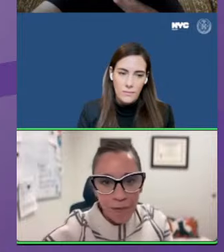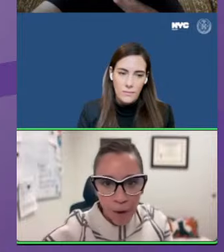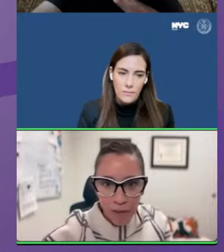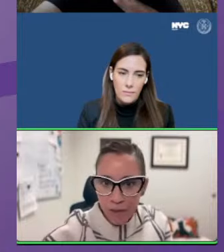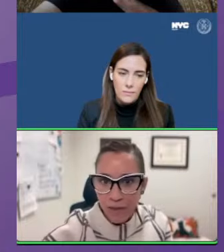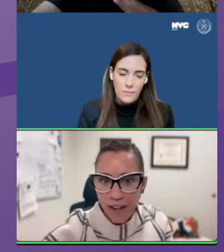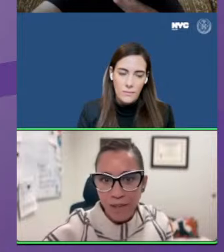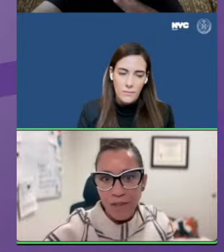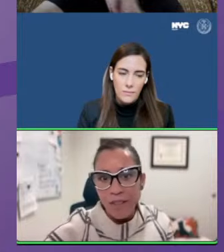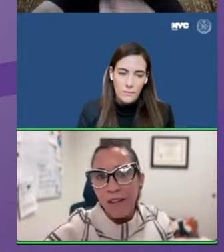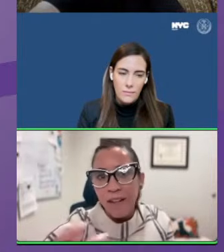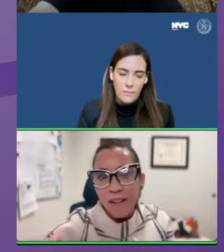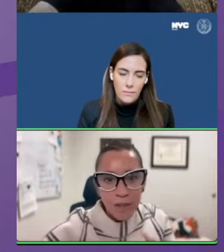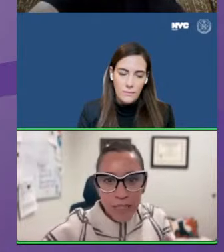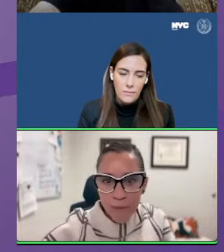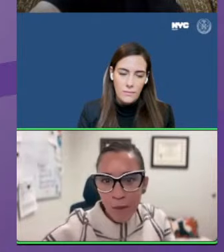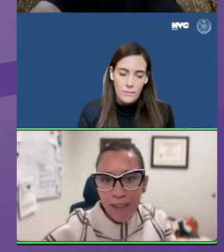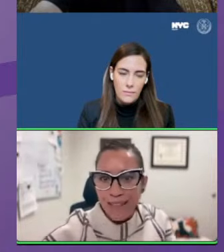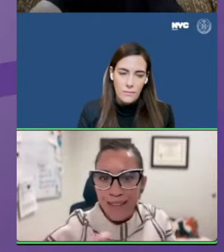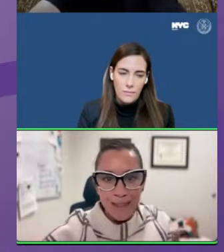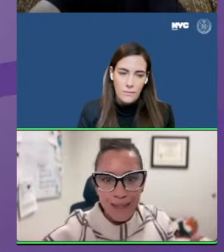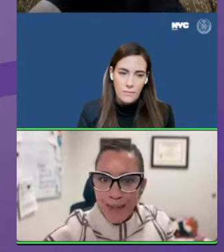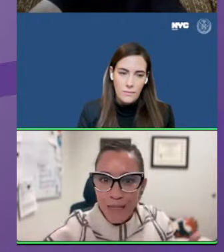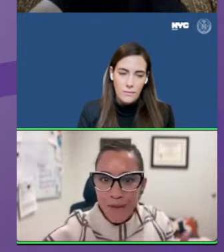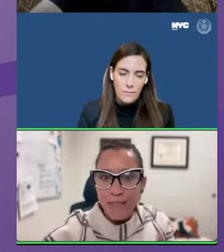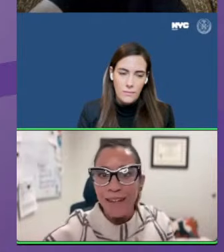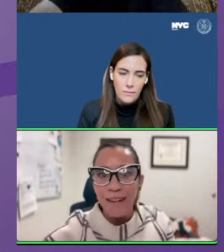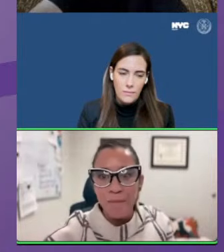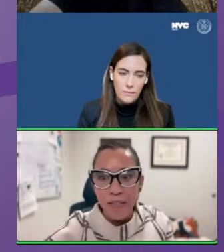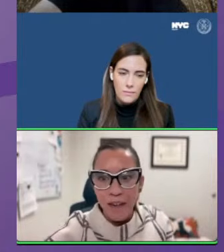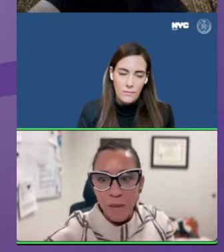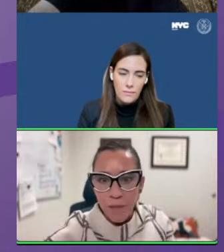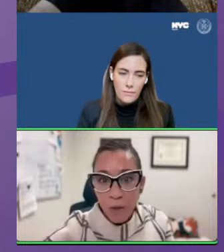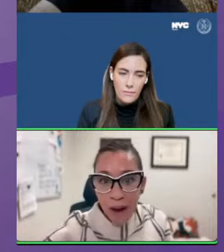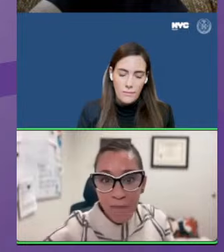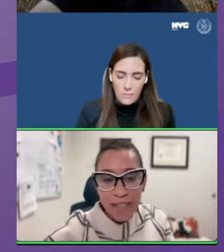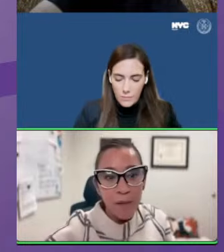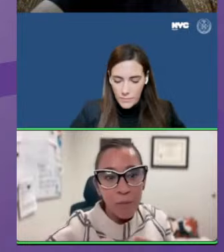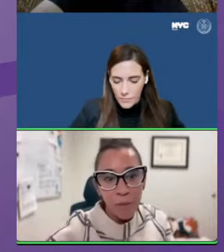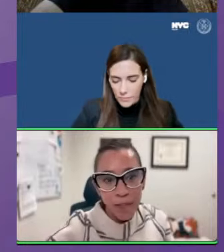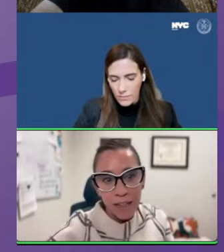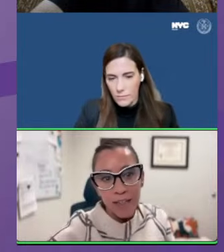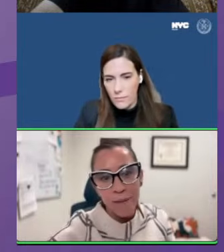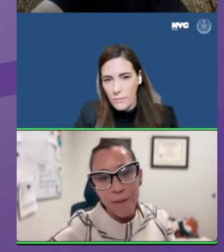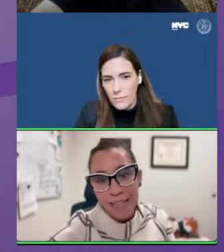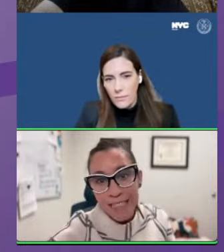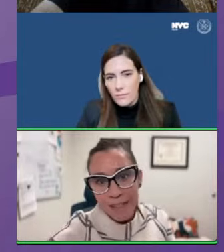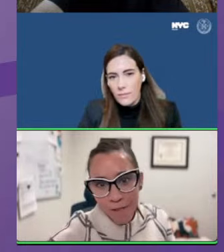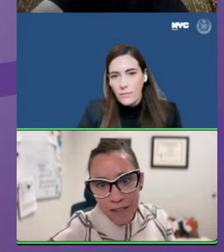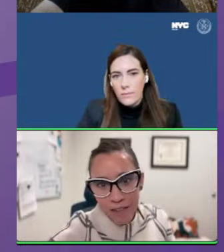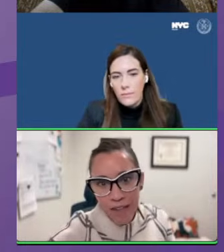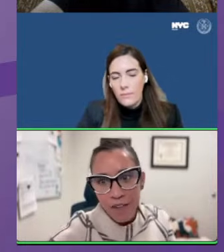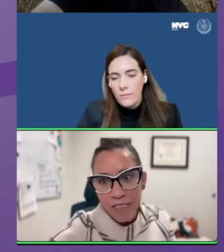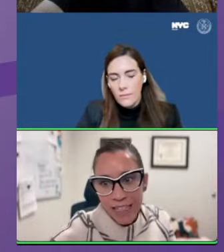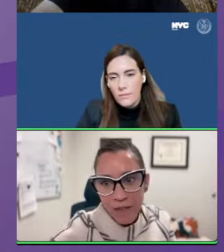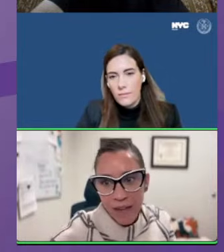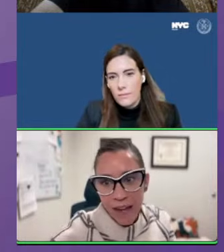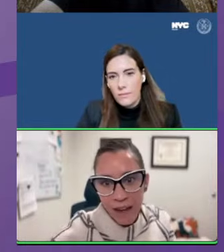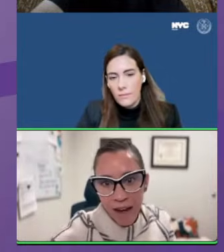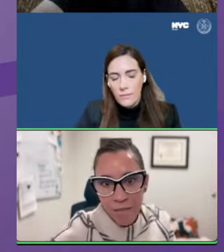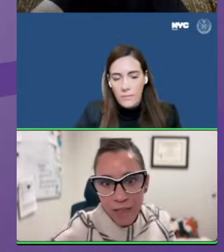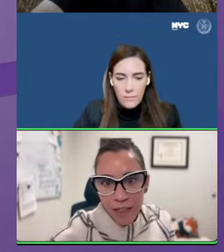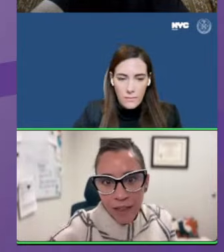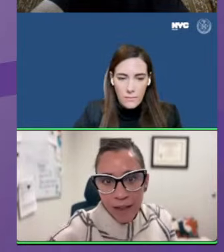have prior to the virus. And there are simple things like antihistamines that can be prescribed that can be really make a difference in their